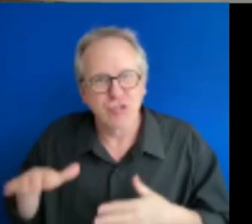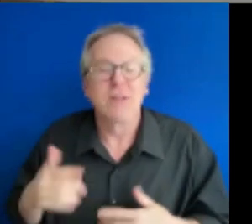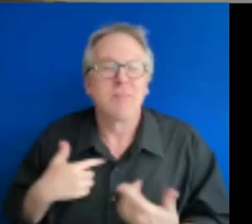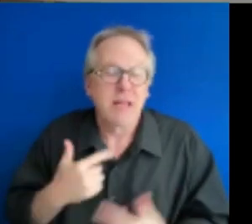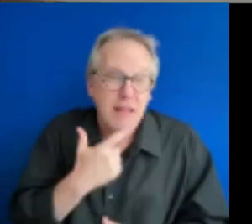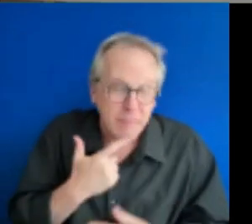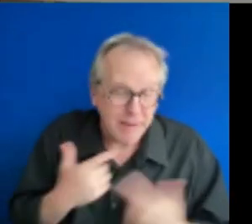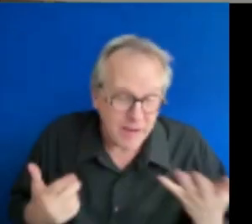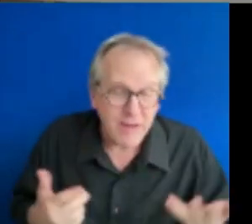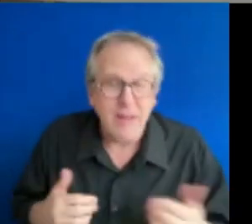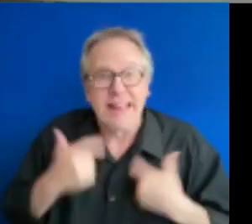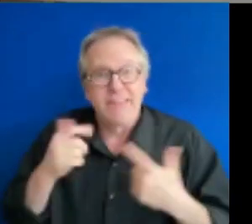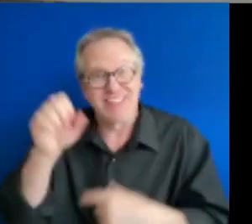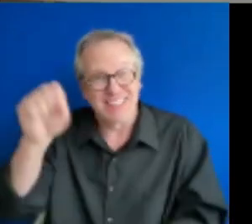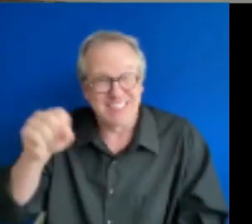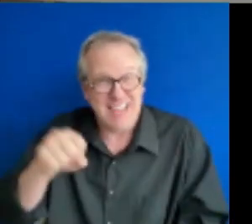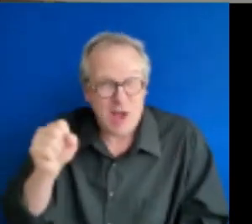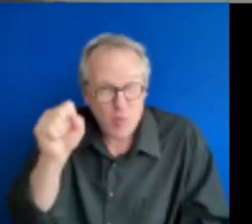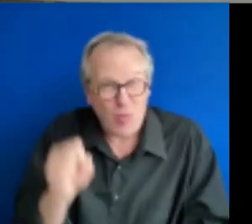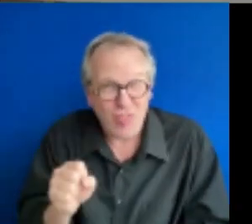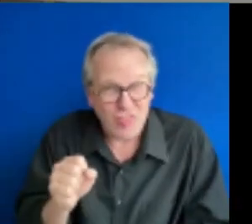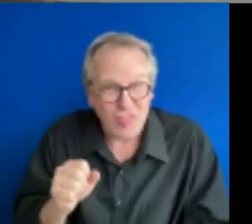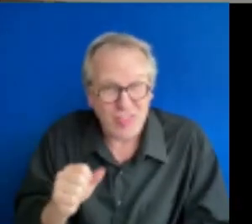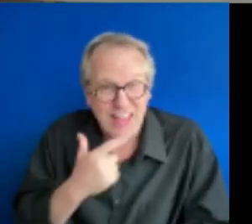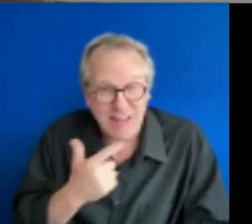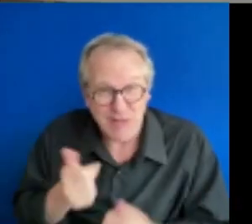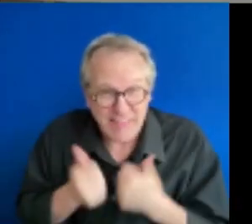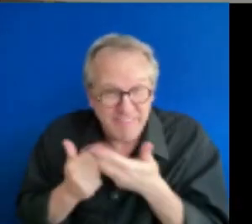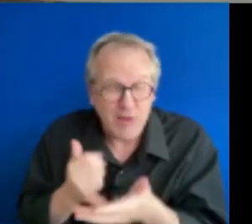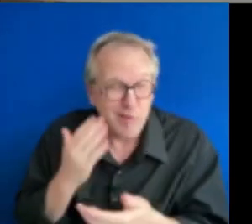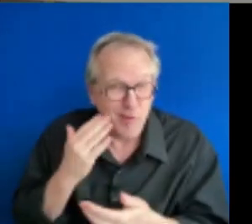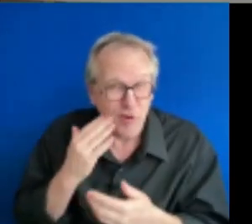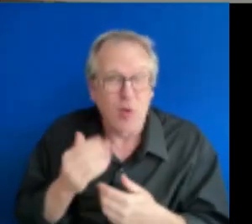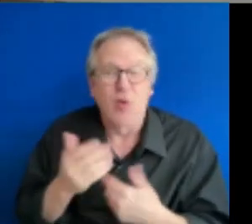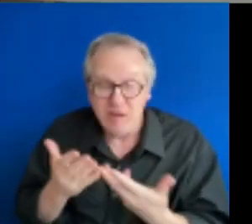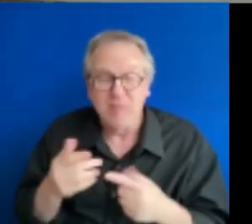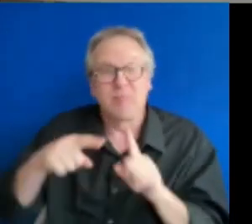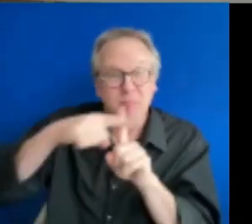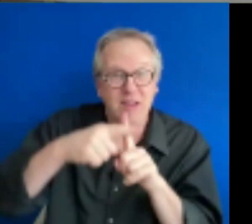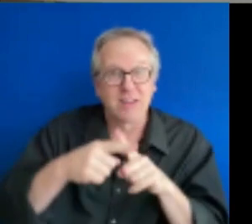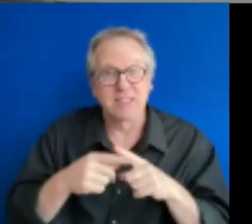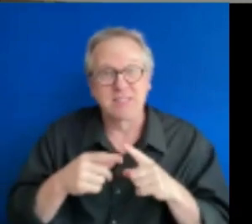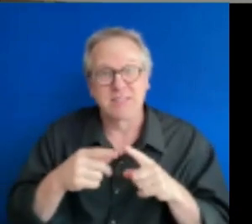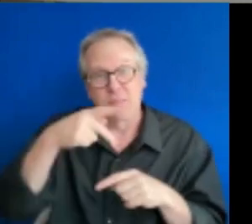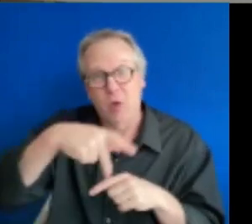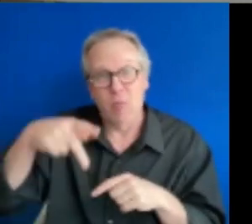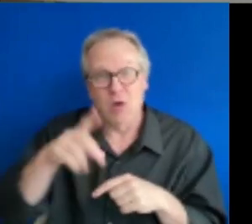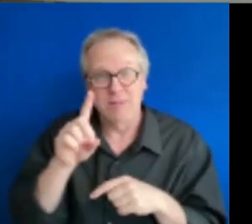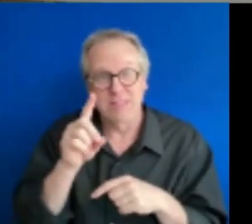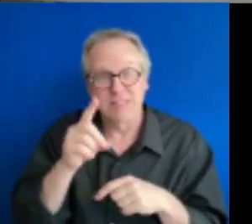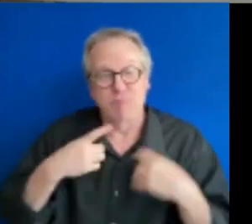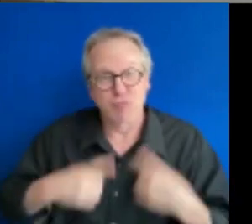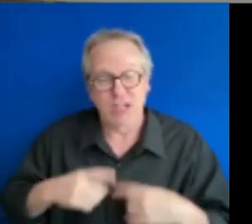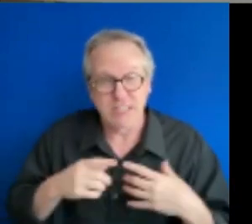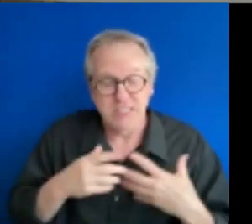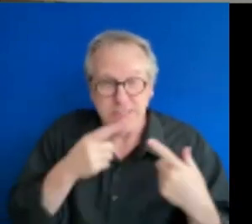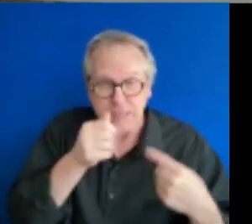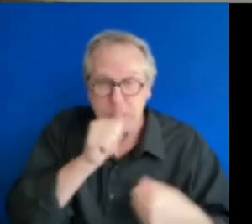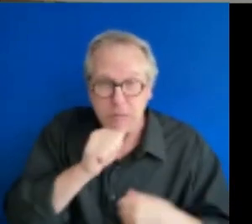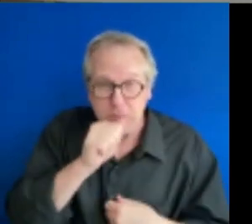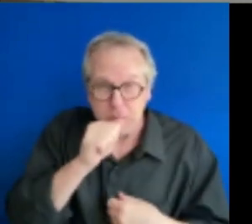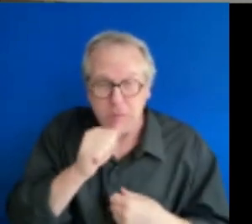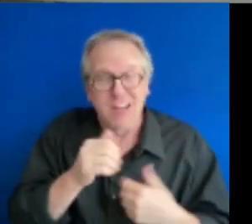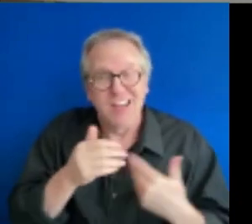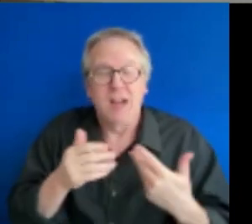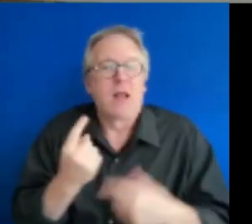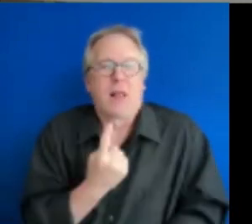lesbian living in the South, and then knowing that I was struggling with postpartum depression. And I went through that